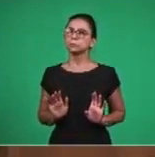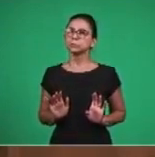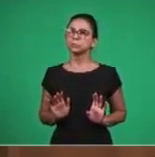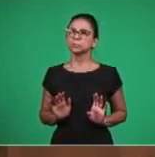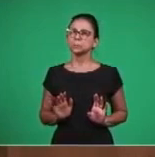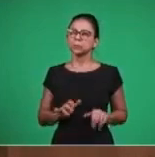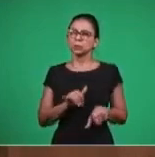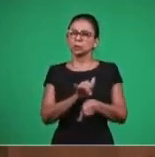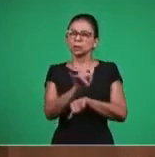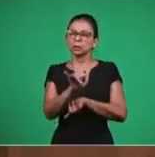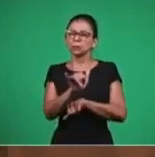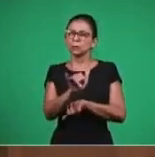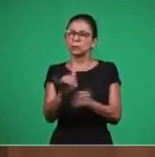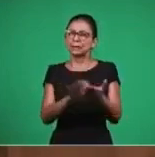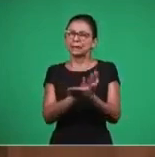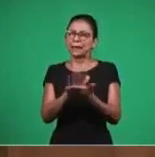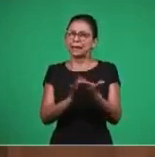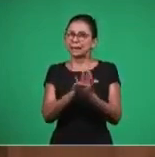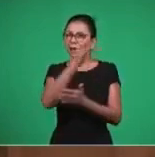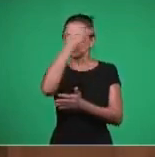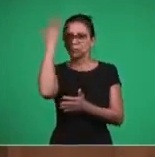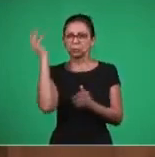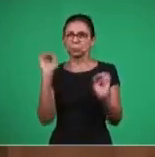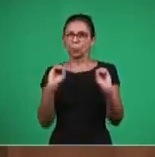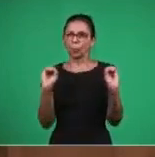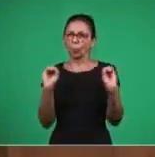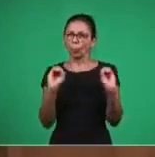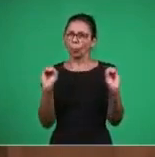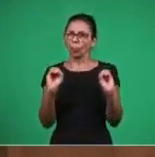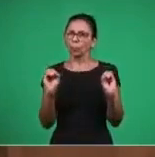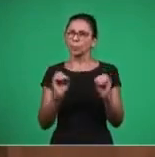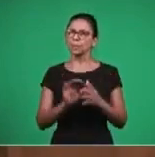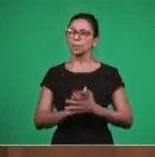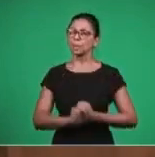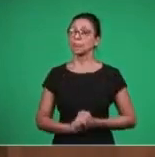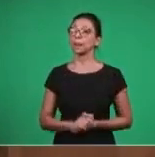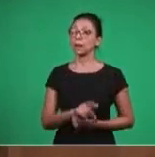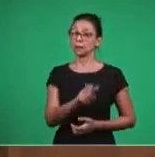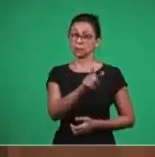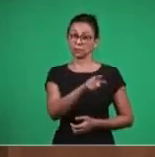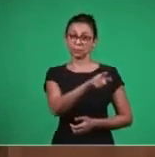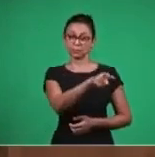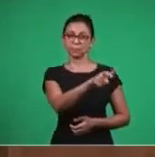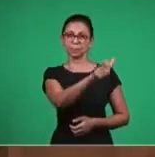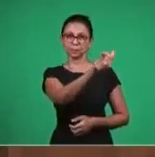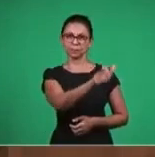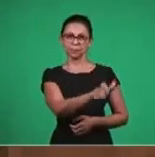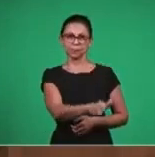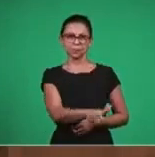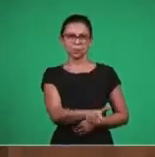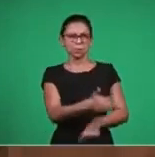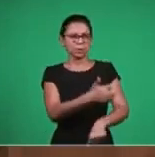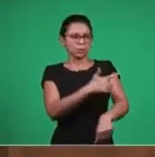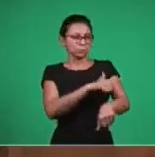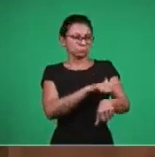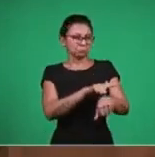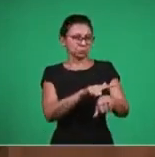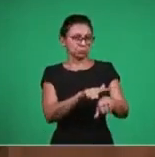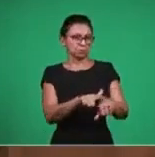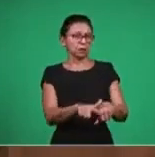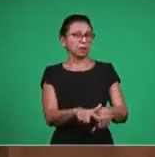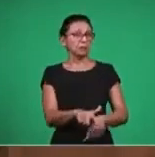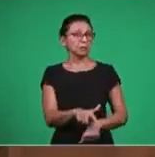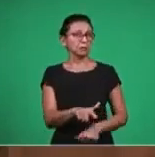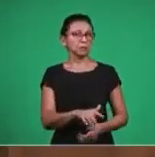their selfish interests. But interesting that he was very polite. When he said, I plead to